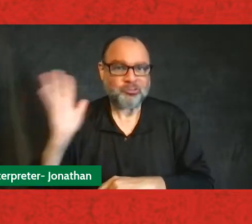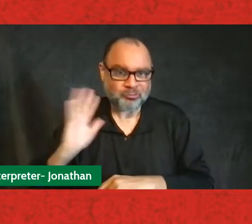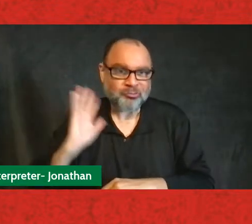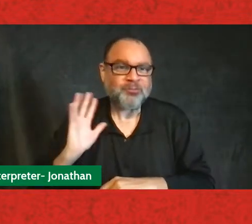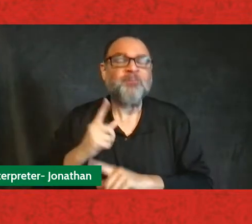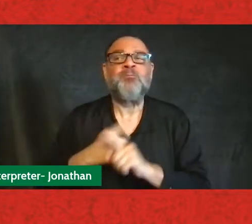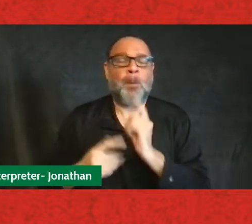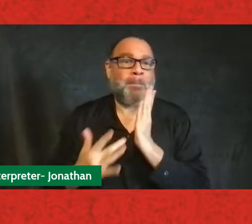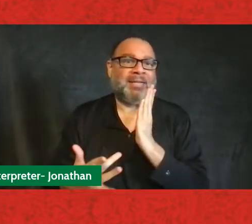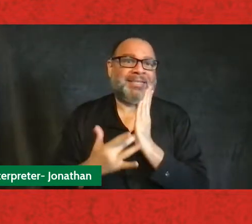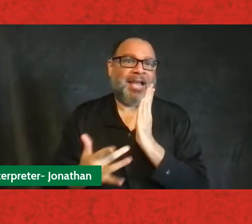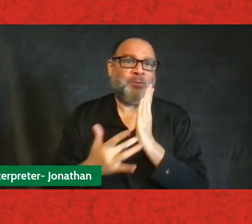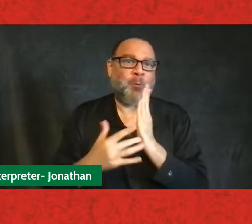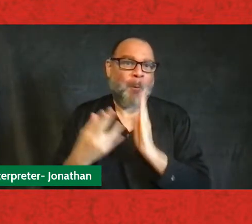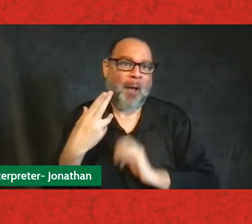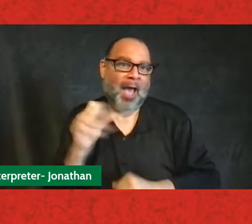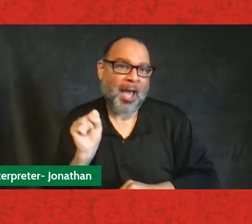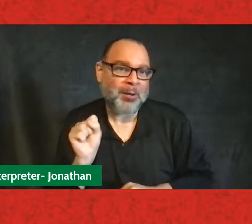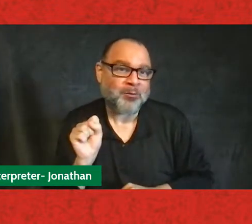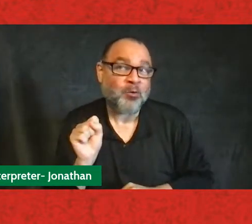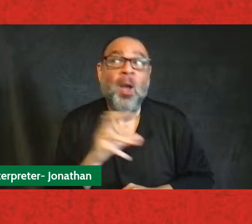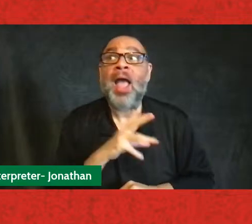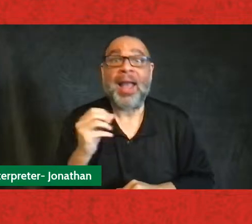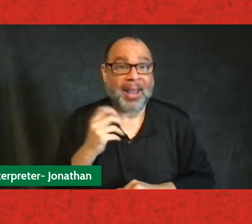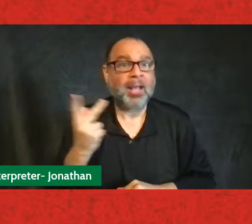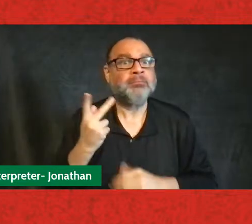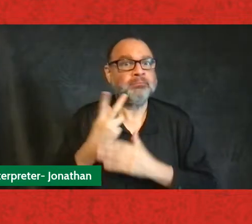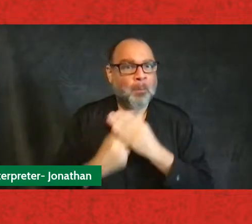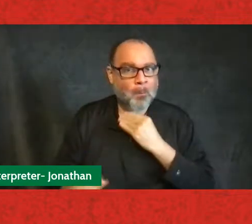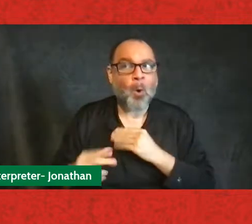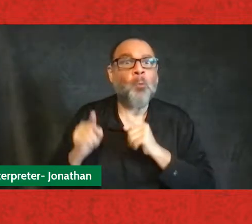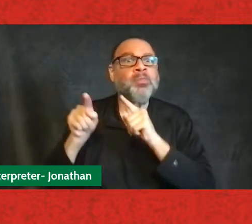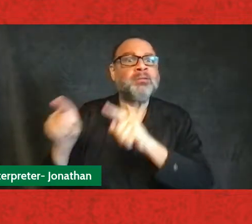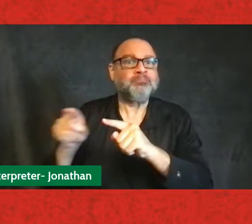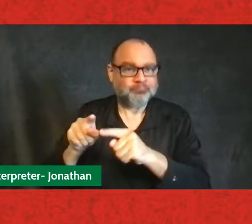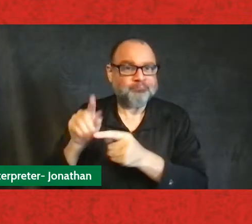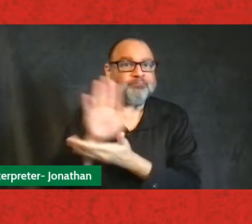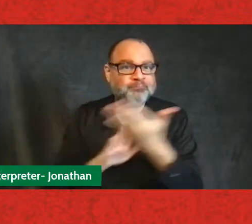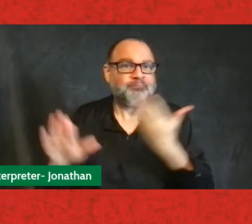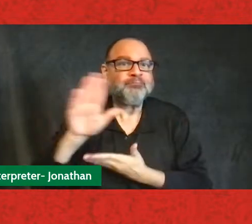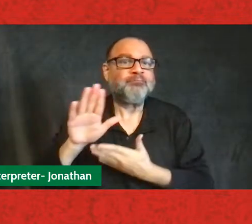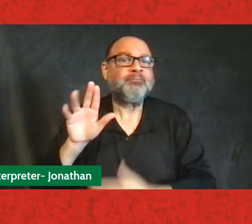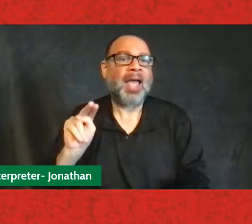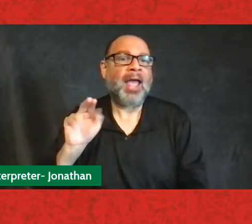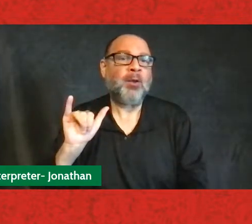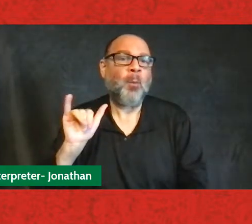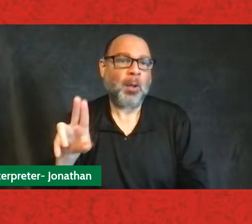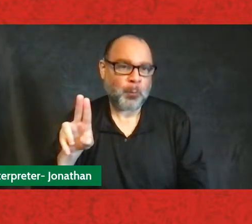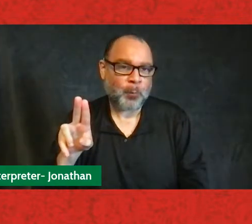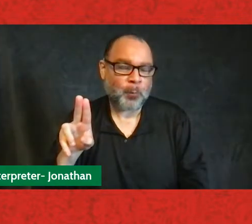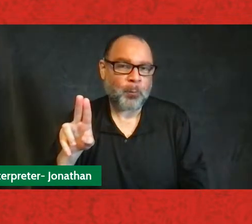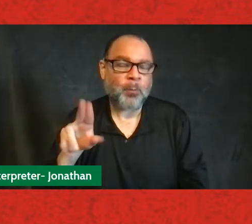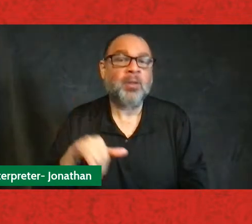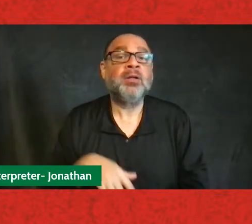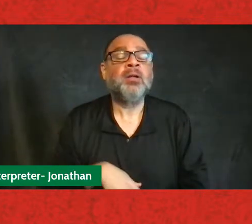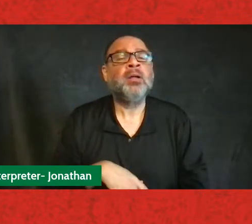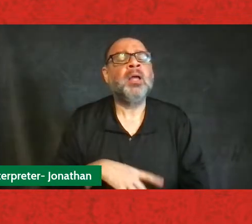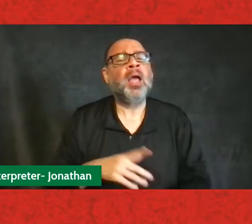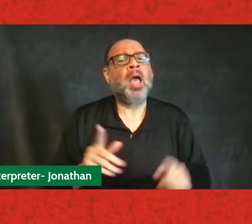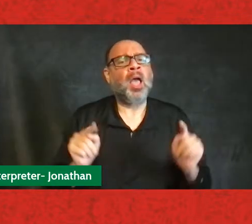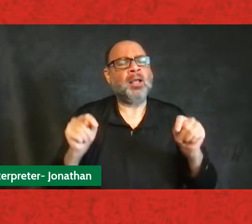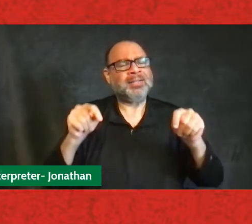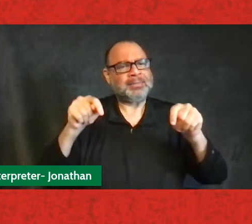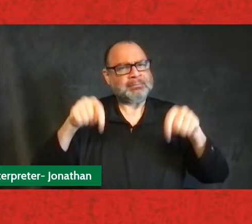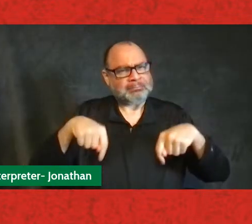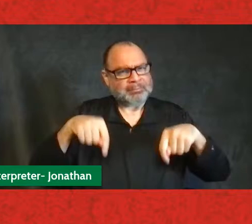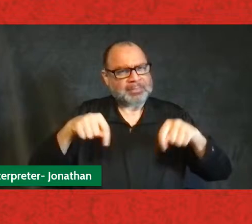High School, and also at NYU. And this particular forum is most interesting